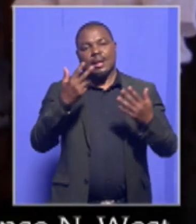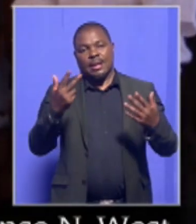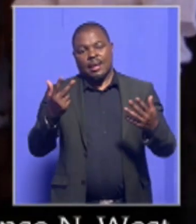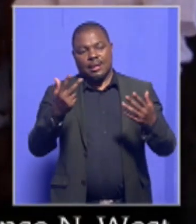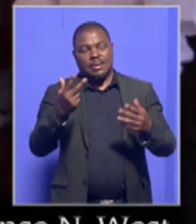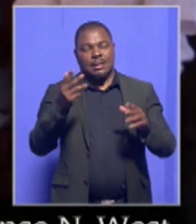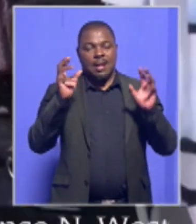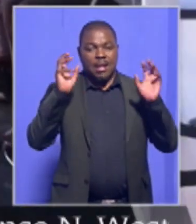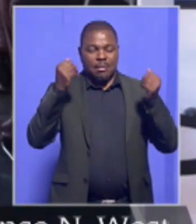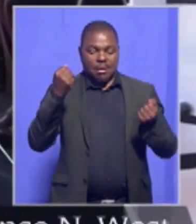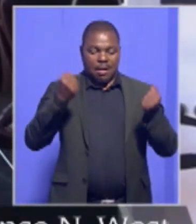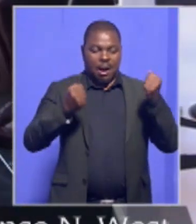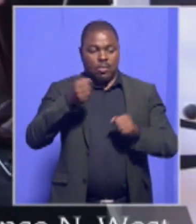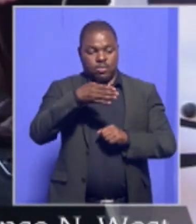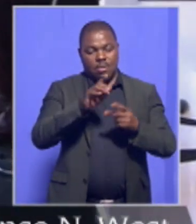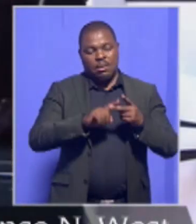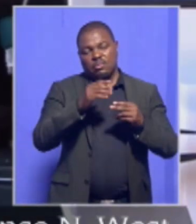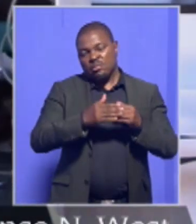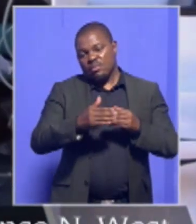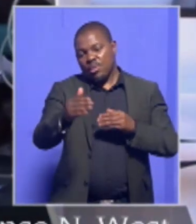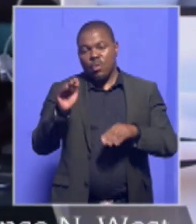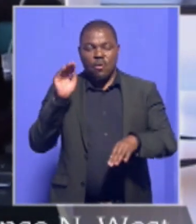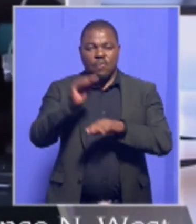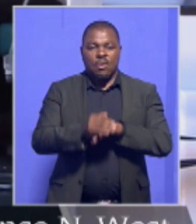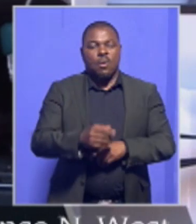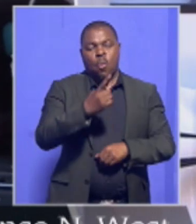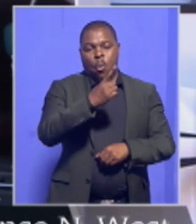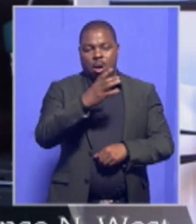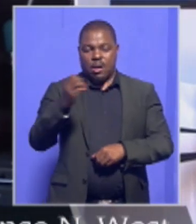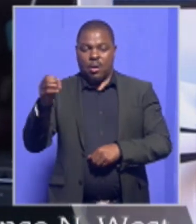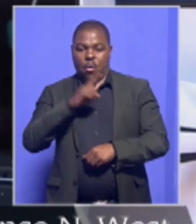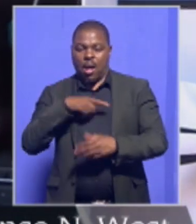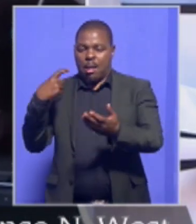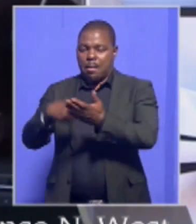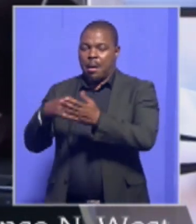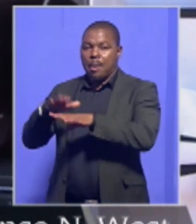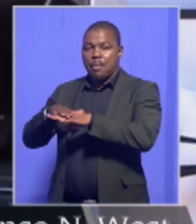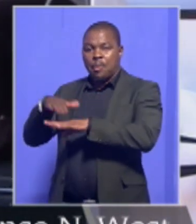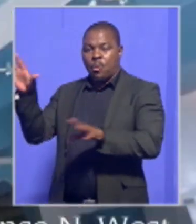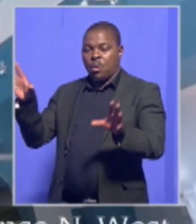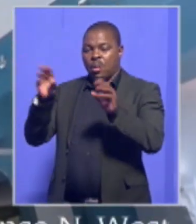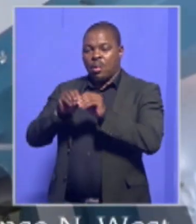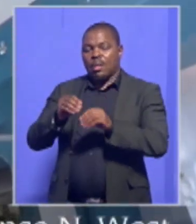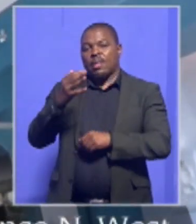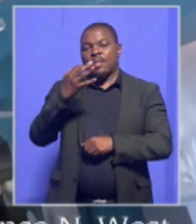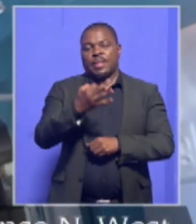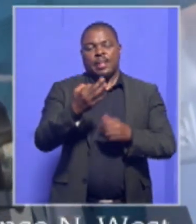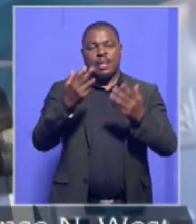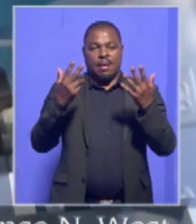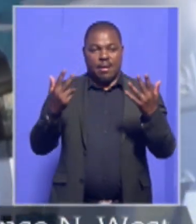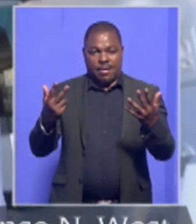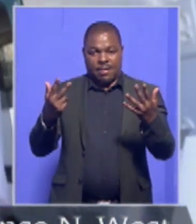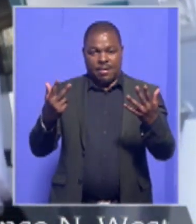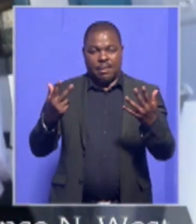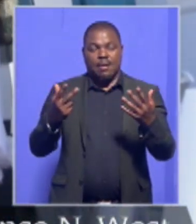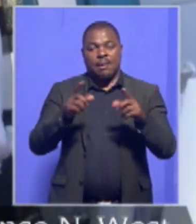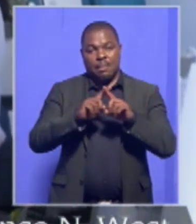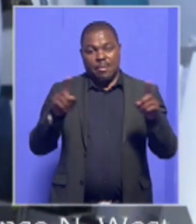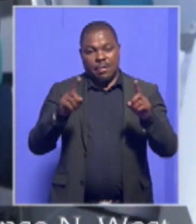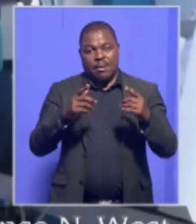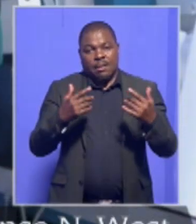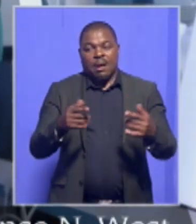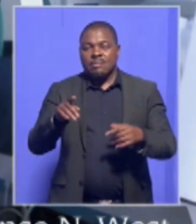La re ga jaana le tla nna le di-ambulance di feta 100 morago ga go reka tse dingwe di le 38 fela ga di a lekana